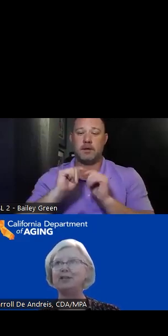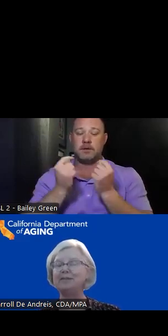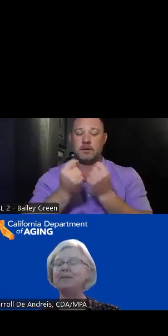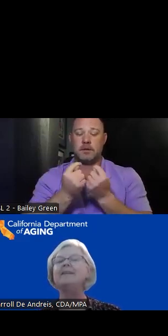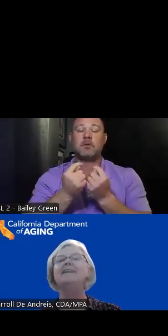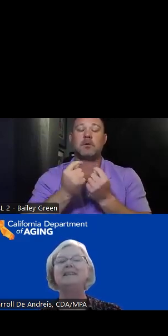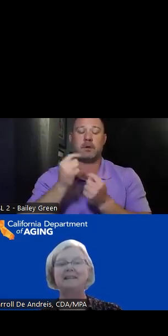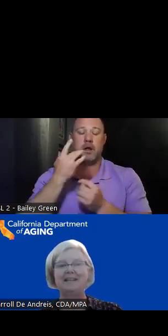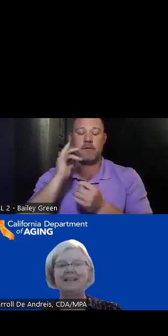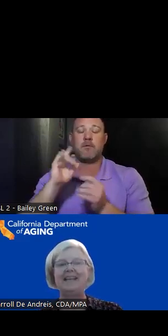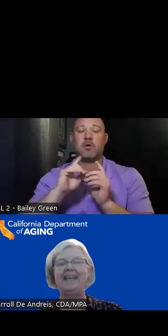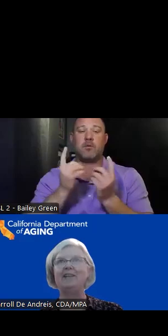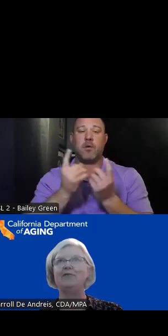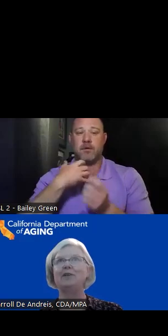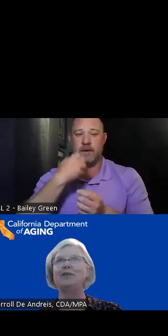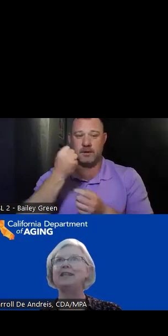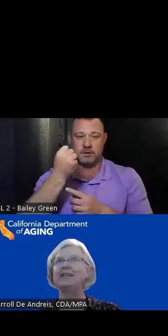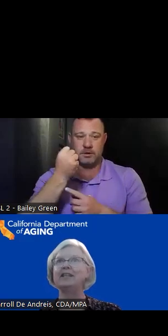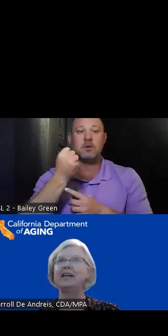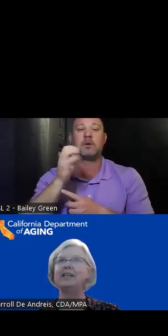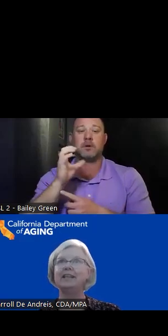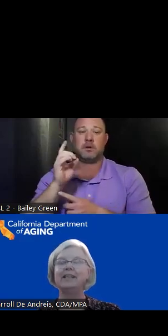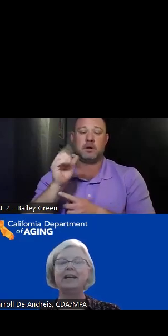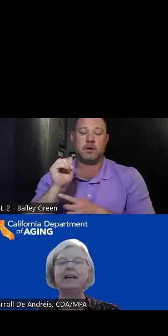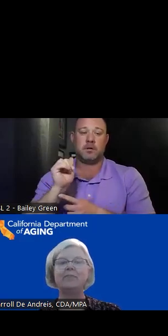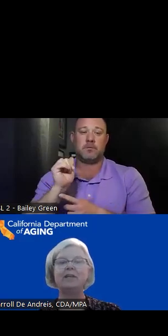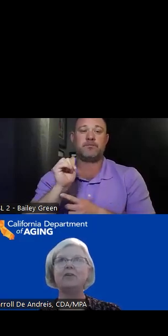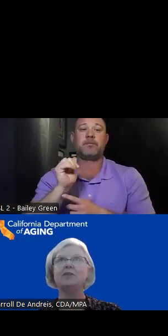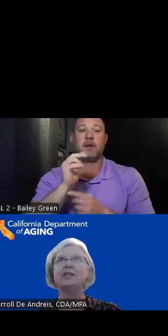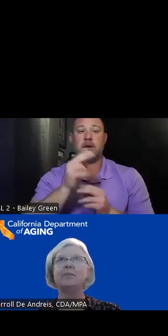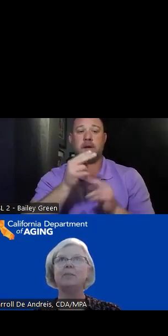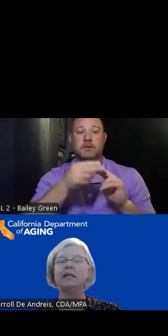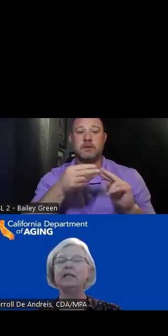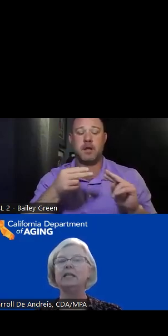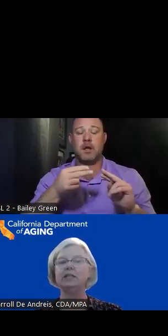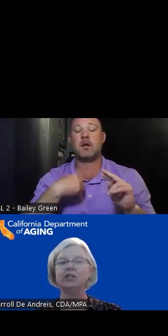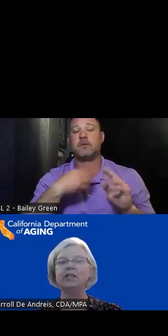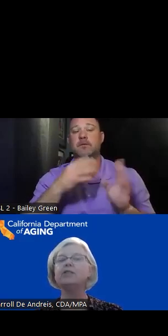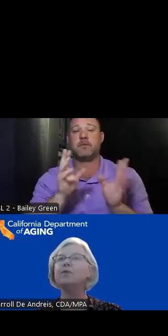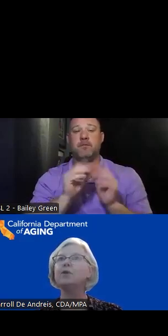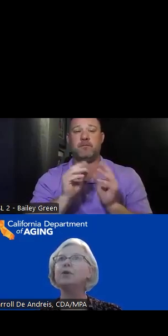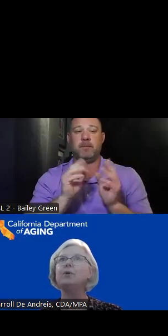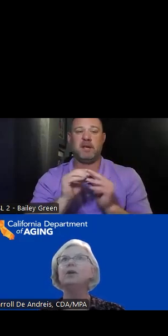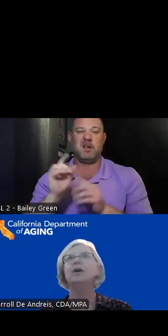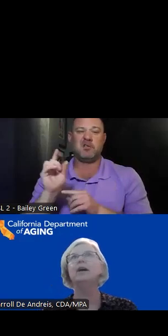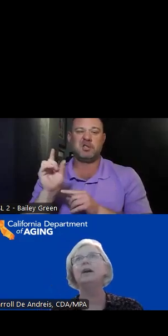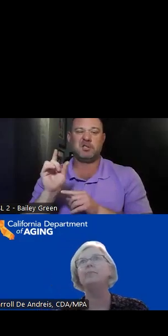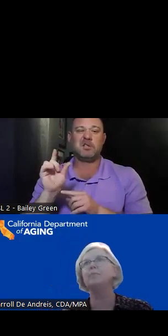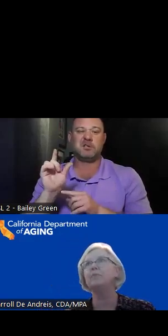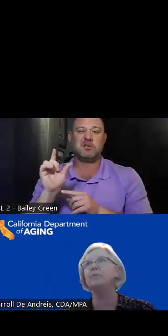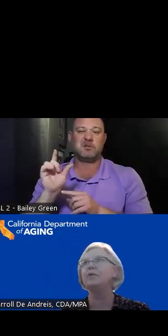Department of Aging. And if we go to the next slide, here are some meeting logistics for you.